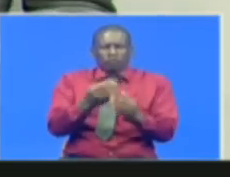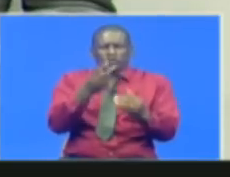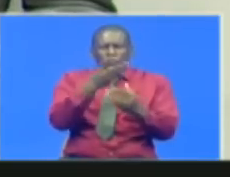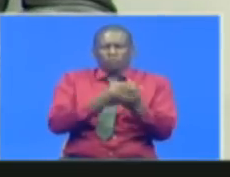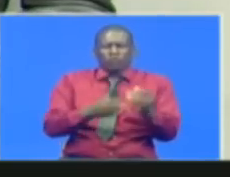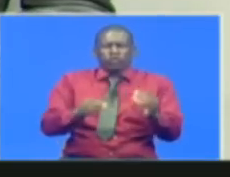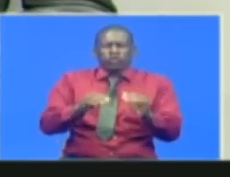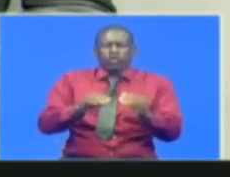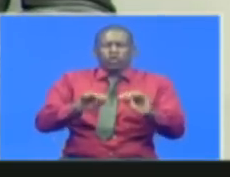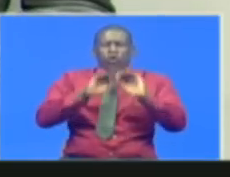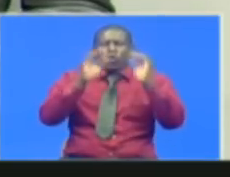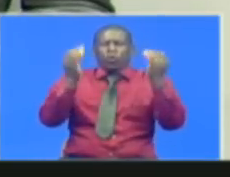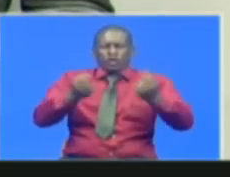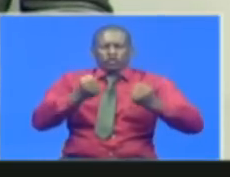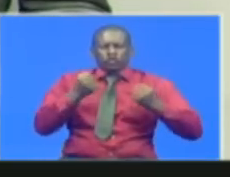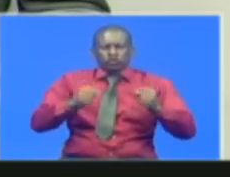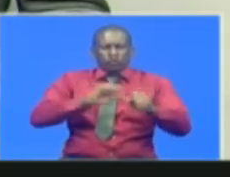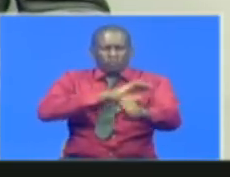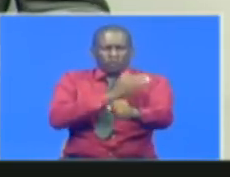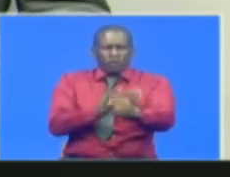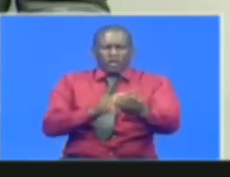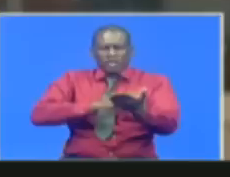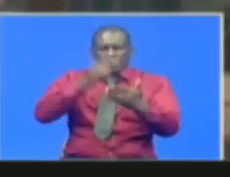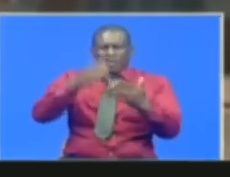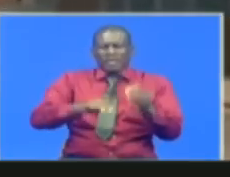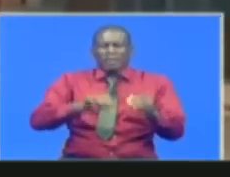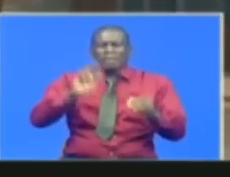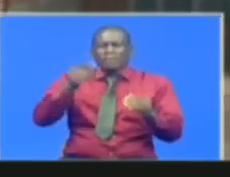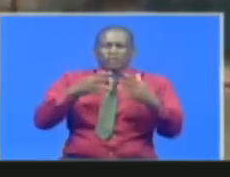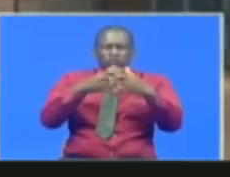global powers. Over the weekend, US President Donald Trump